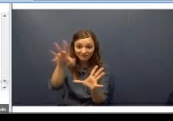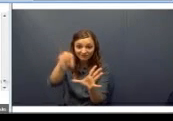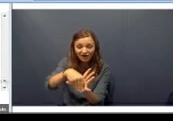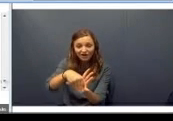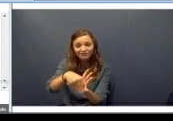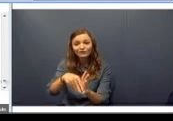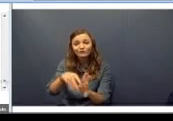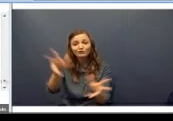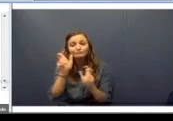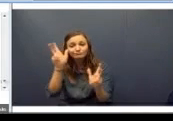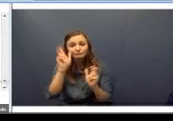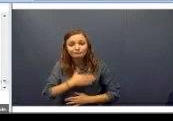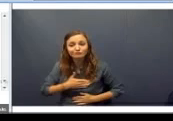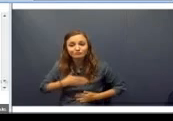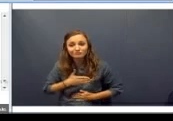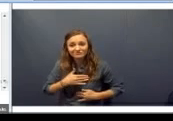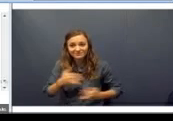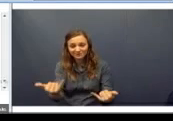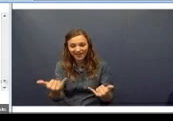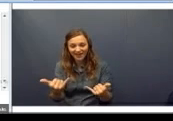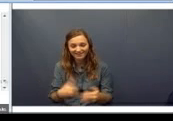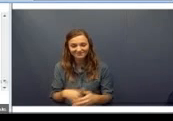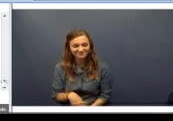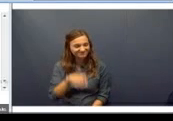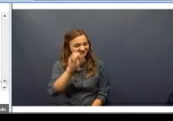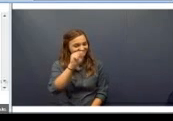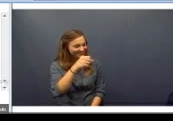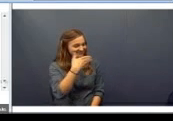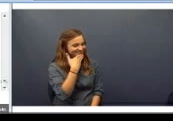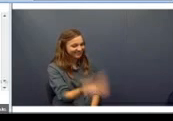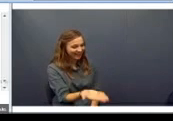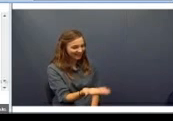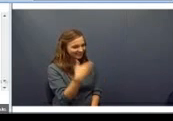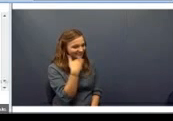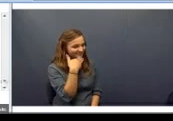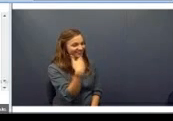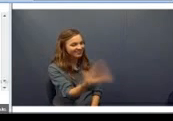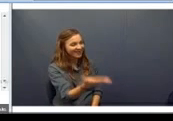to thank the participants, the attendees, for hanging in there with us.